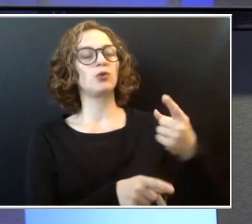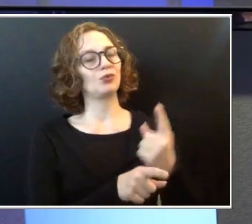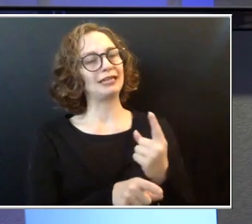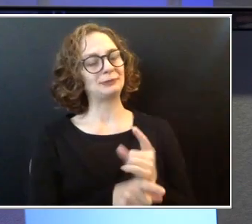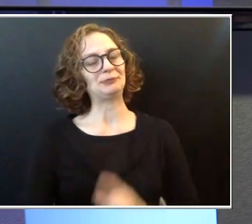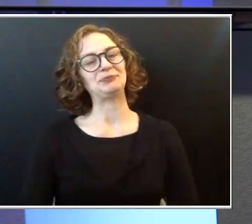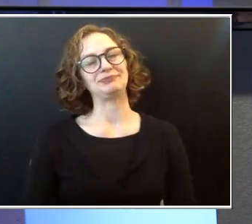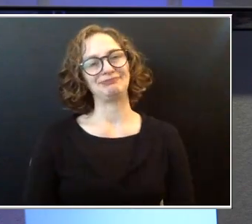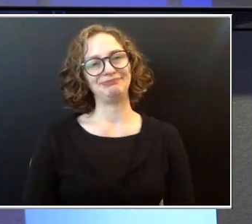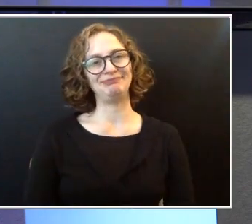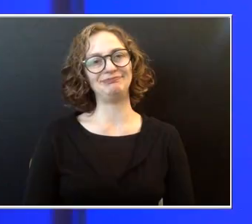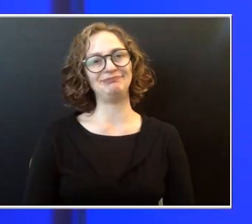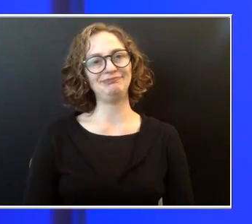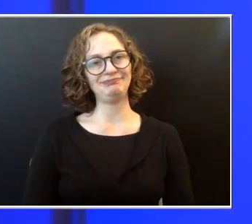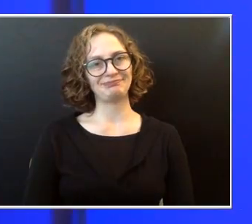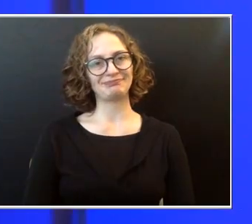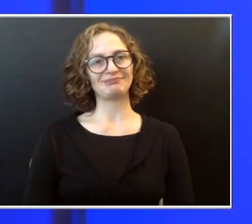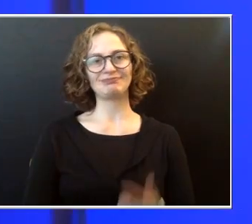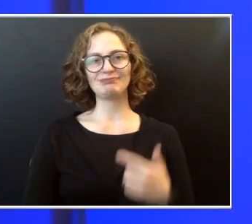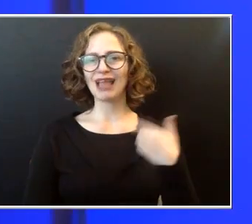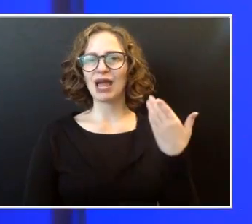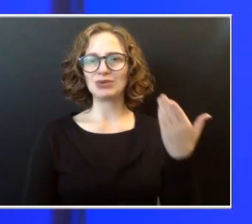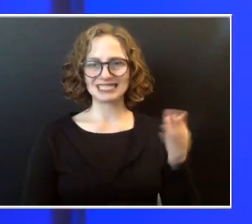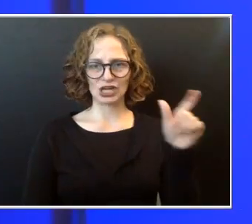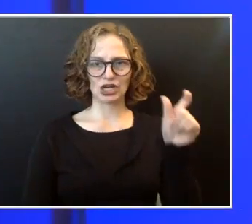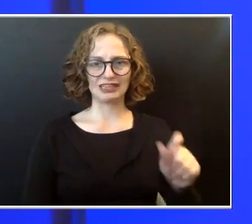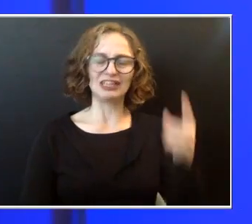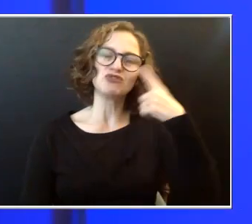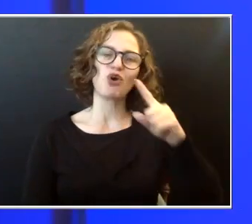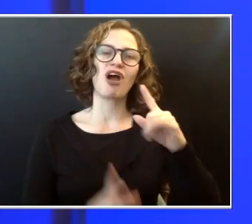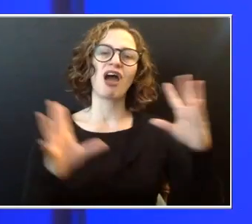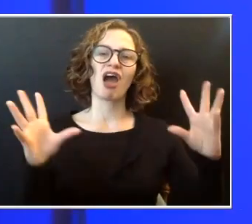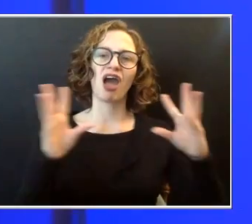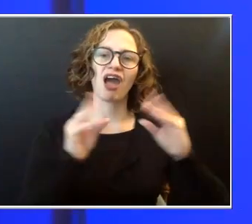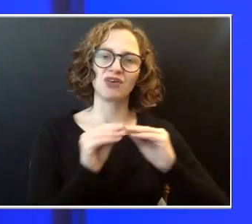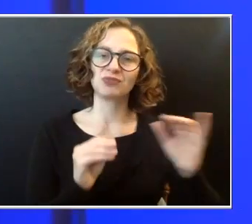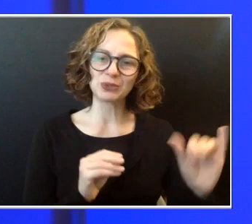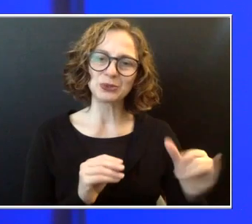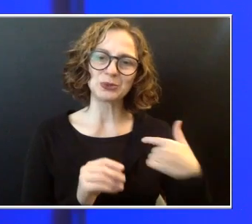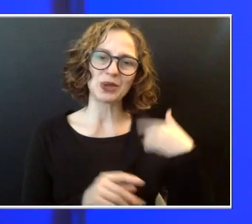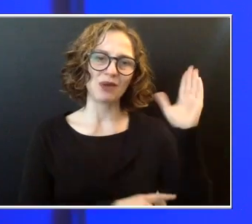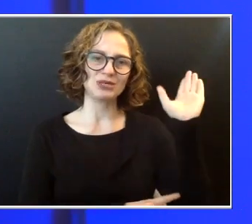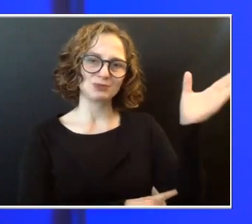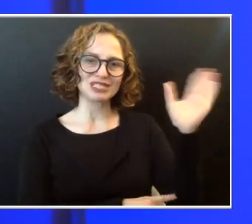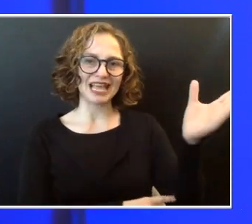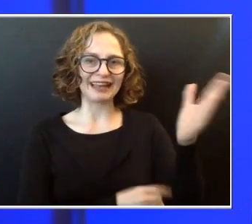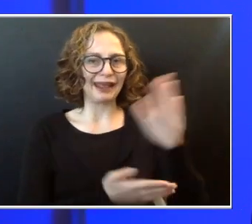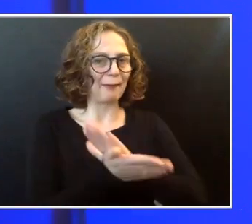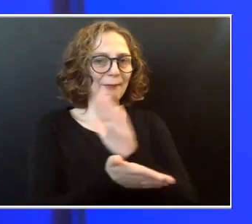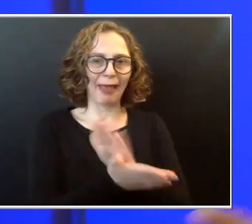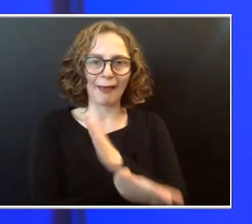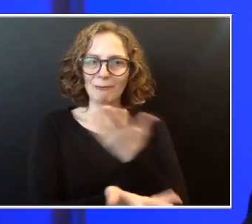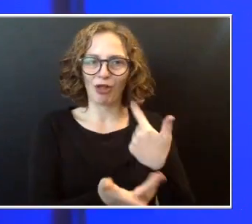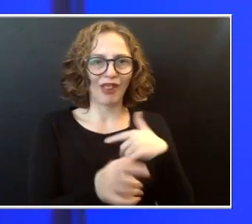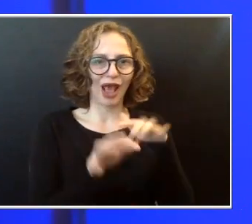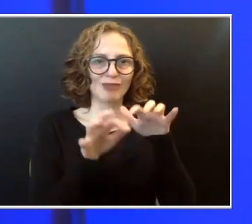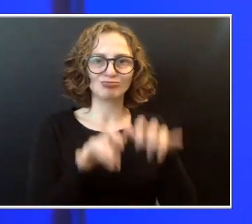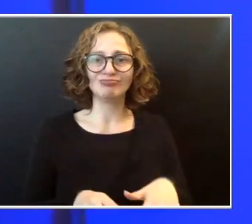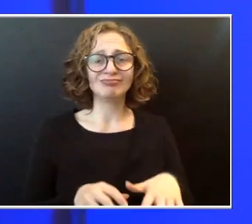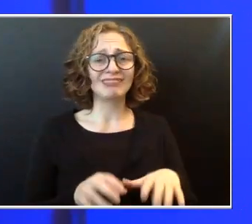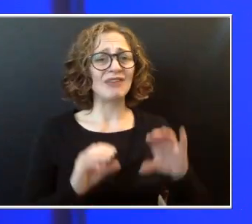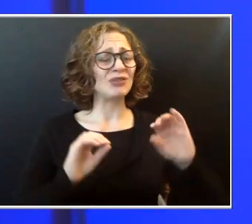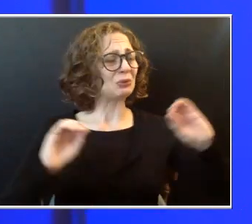I was there for a conference also. Yeah. I was presenting a paper that kind of has nothing to do with anything.